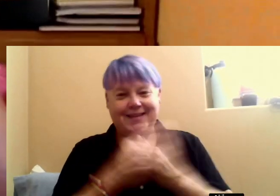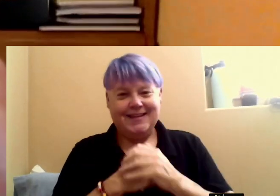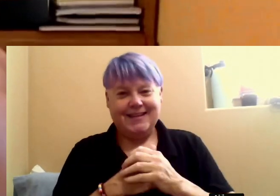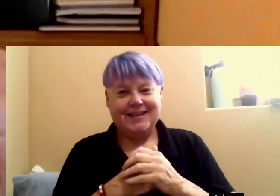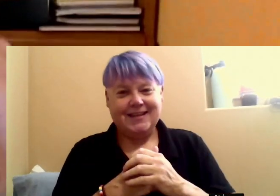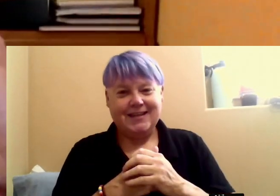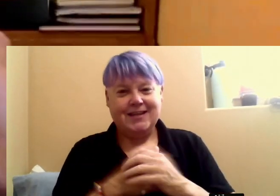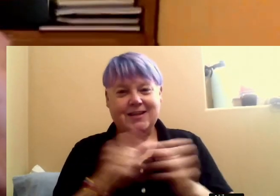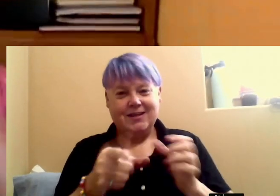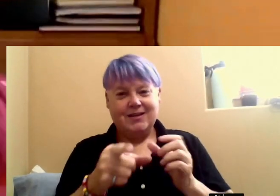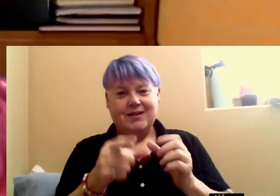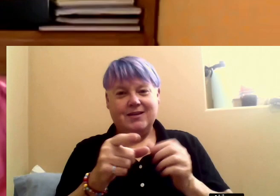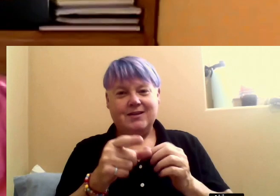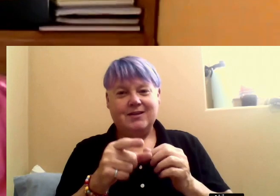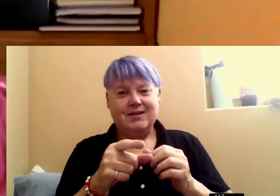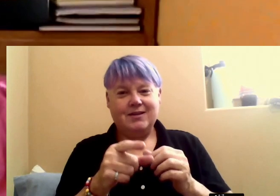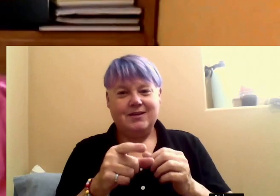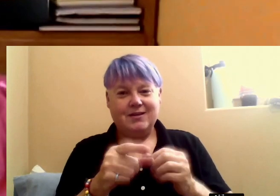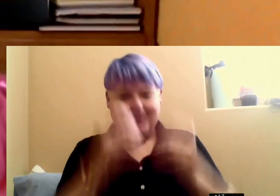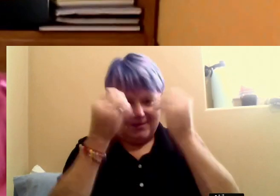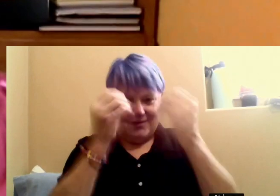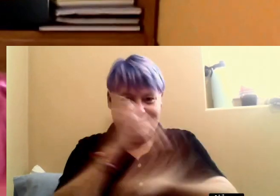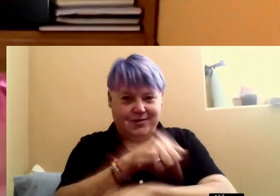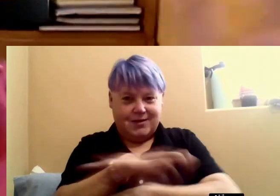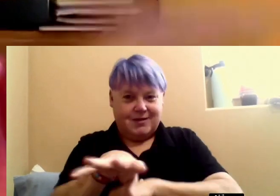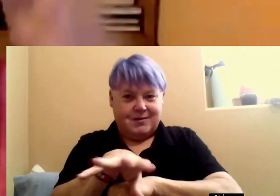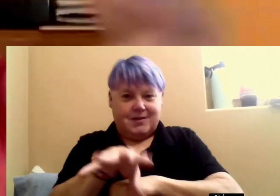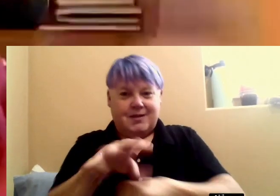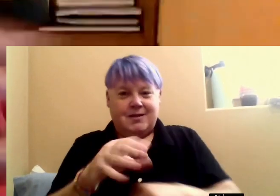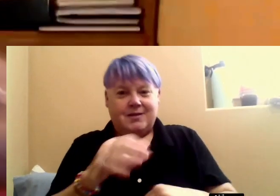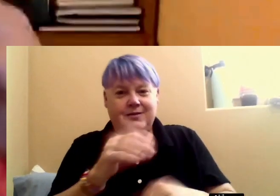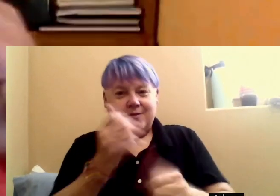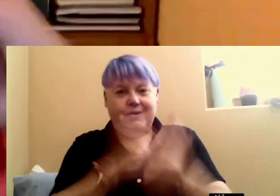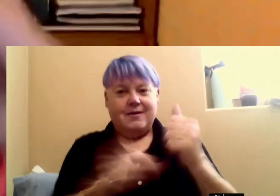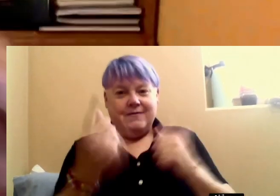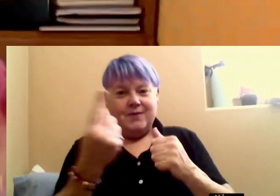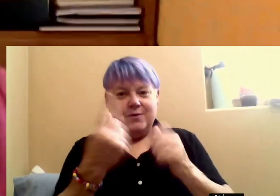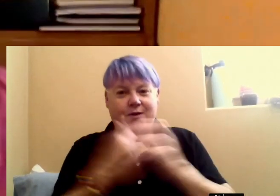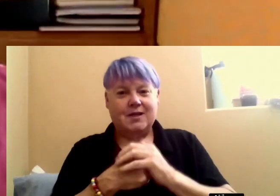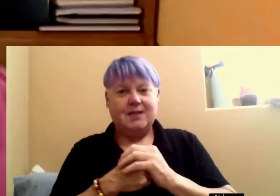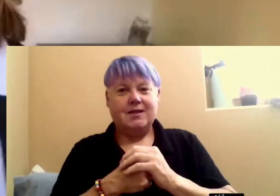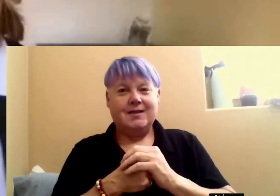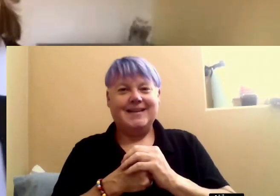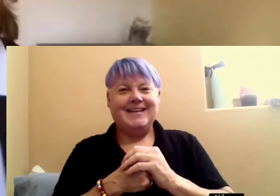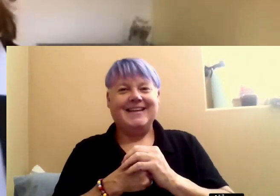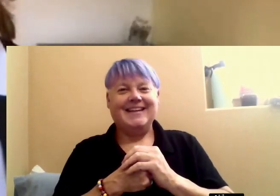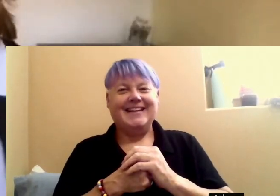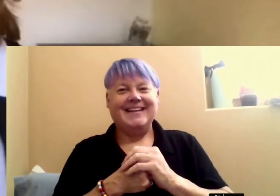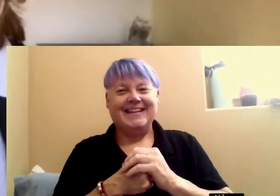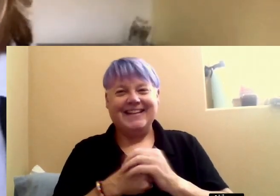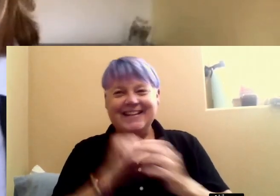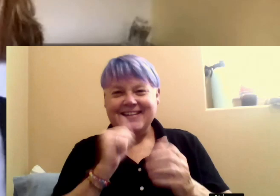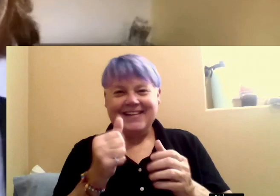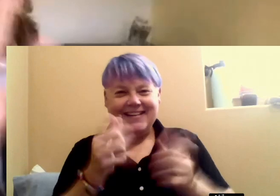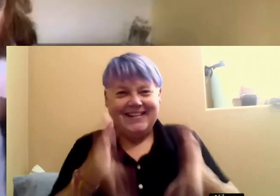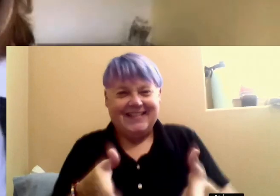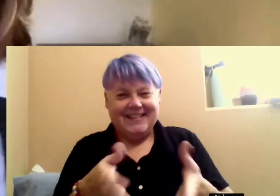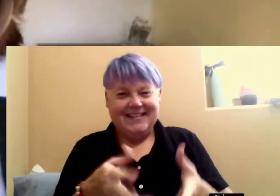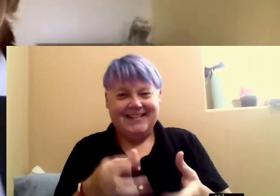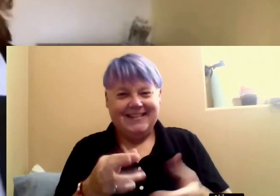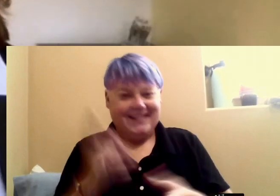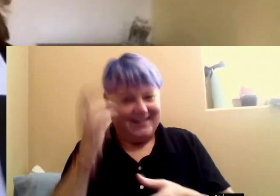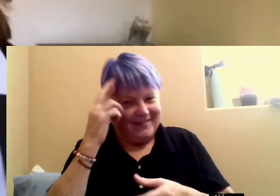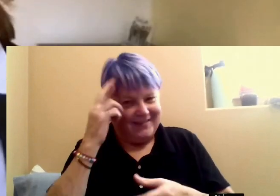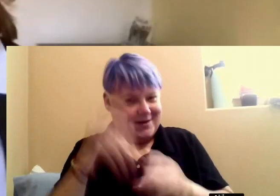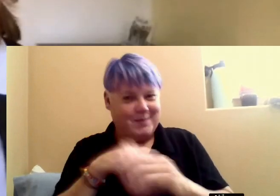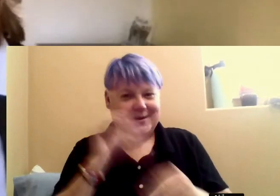because you are an awesome inspiration to every Edmonton writer. Let's not leave Robyn out of this love fest, though. Yeah. Well, no, okay,